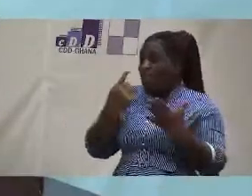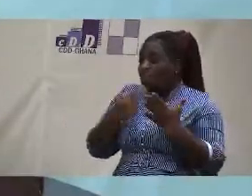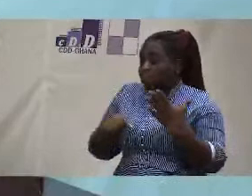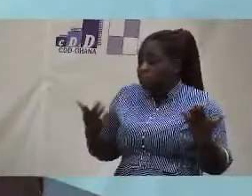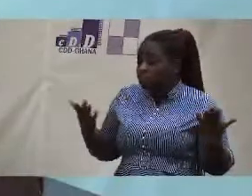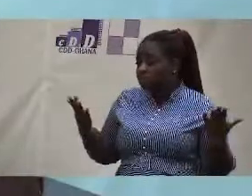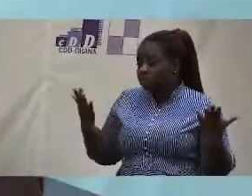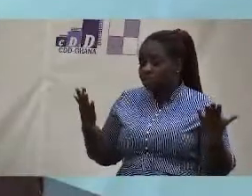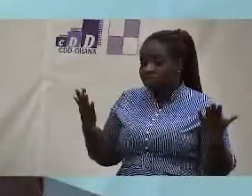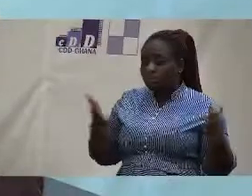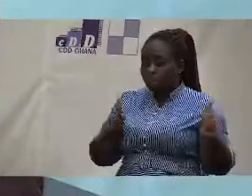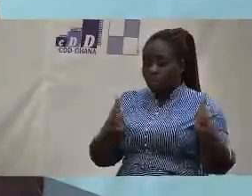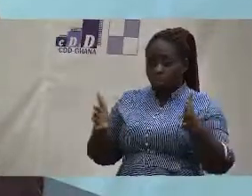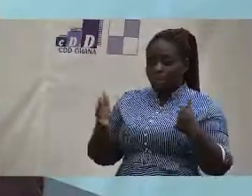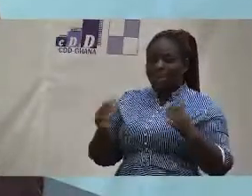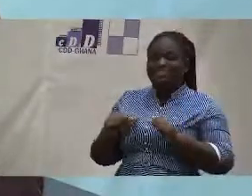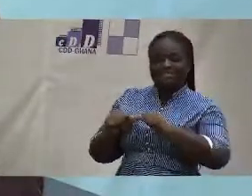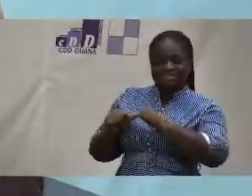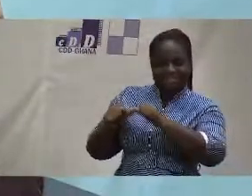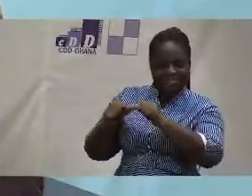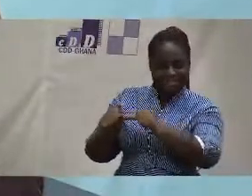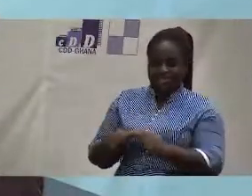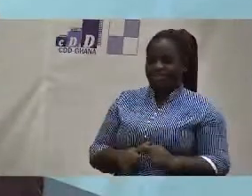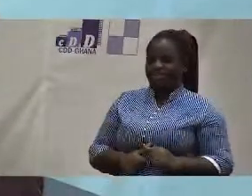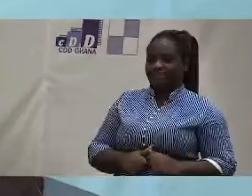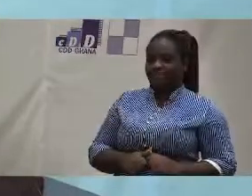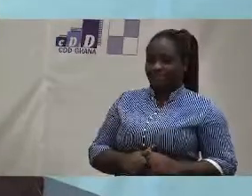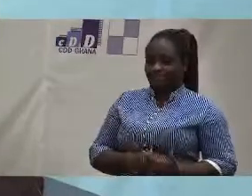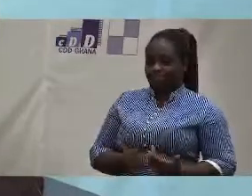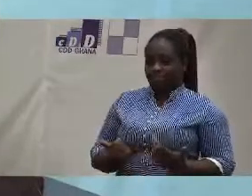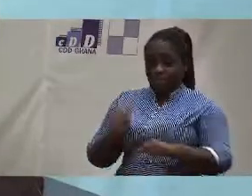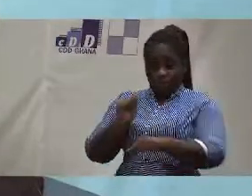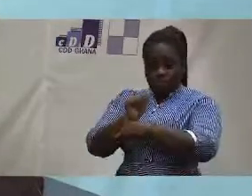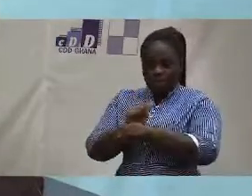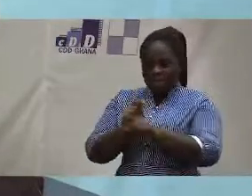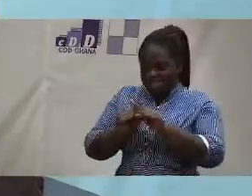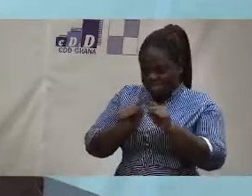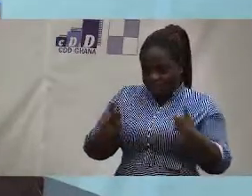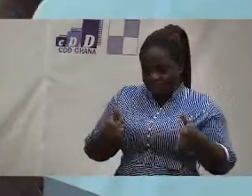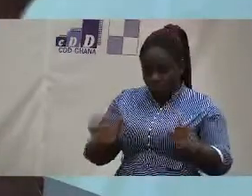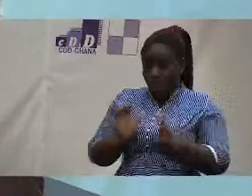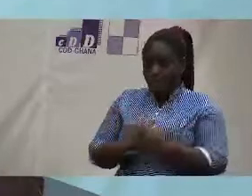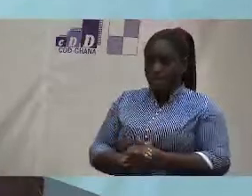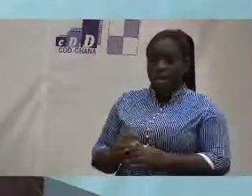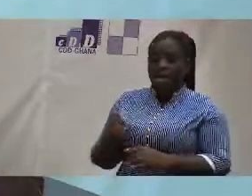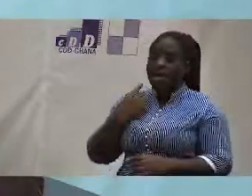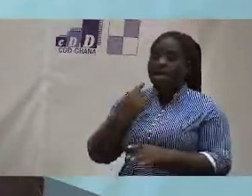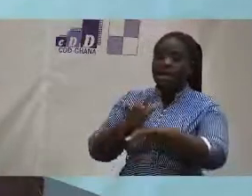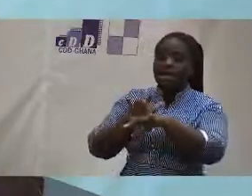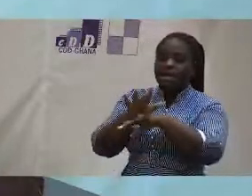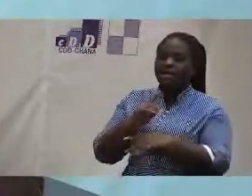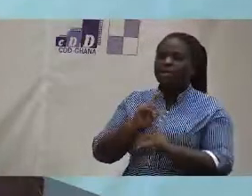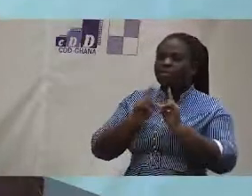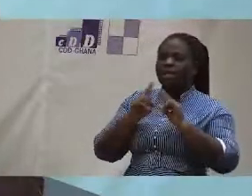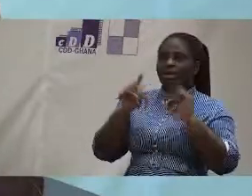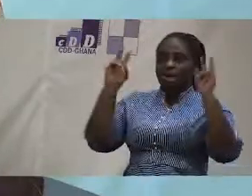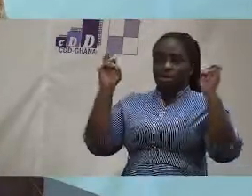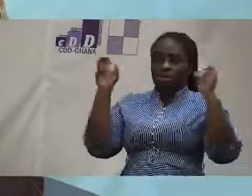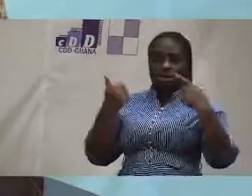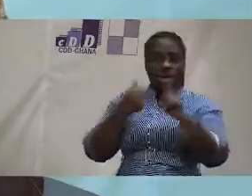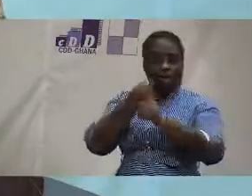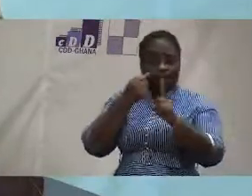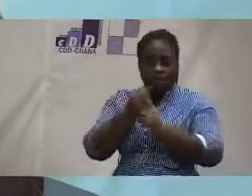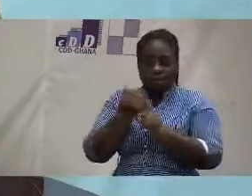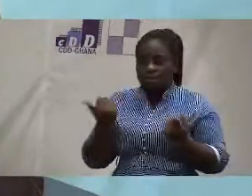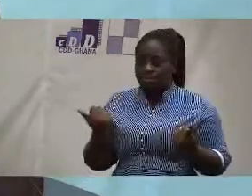that way, and they continue to operate in different ways. I've earlier talked about the issue advocates